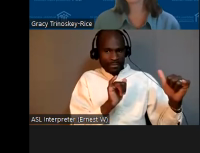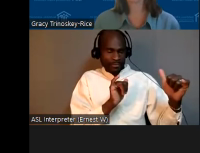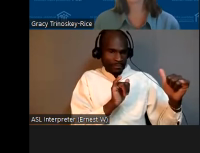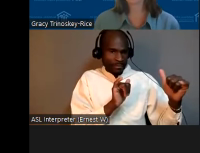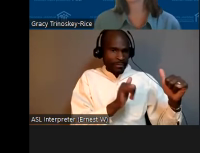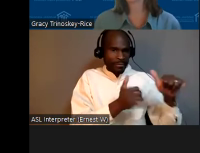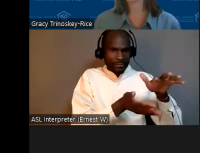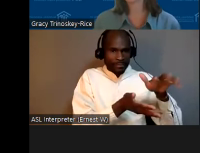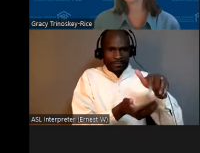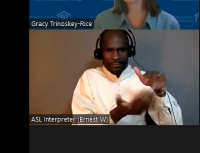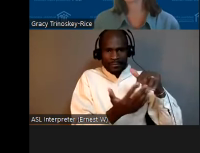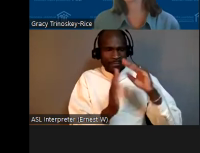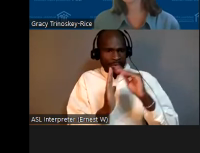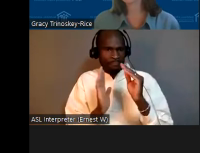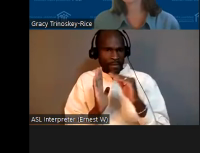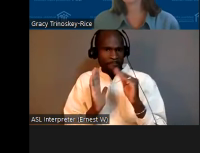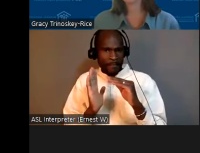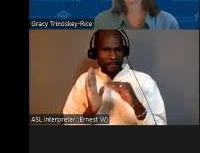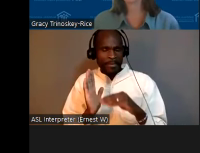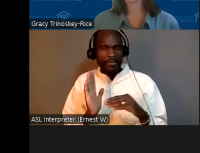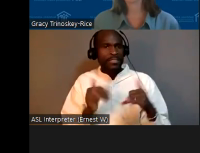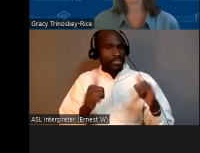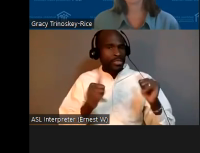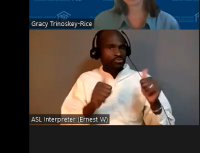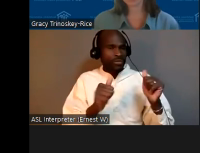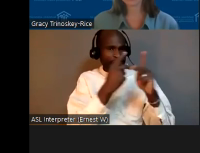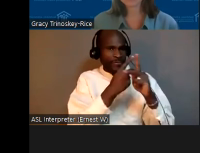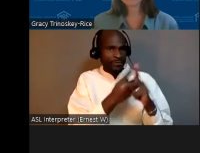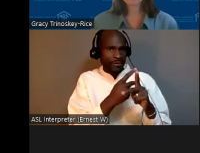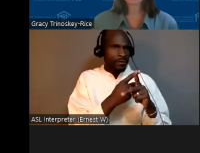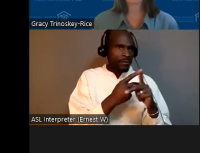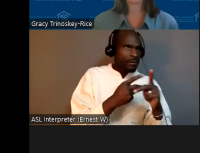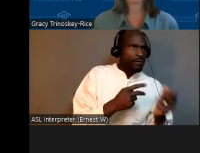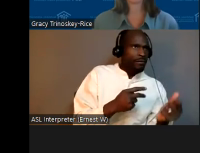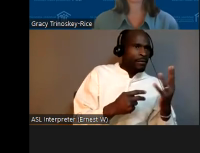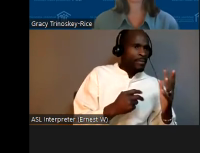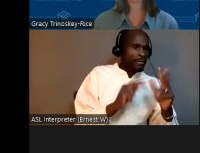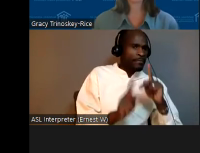learning about how many of these patients are among those who've been disenrolled.